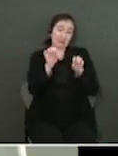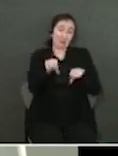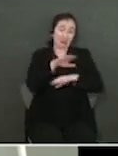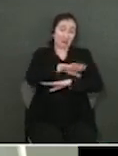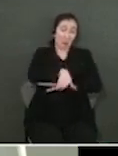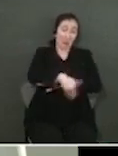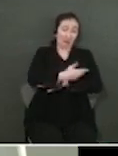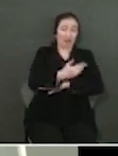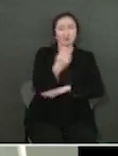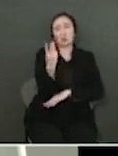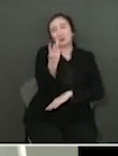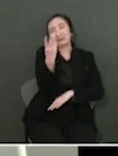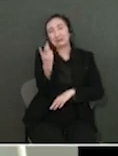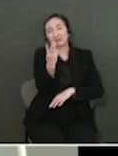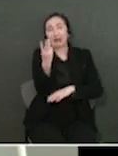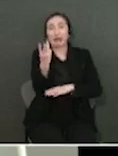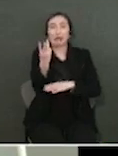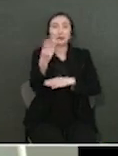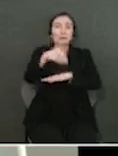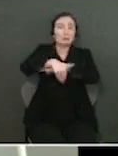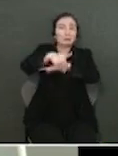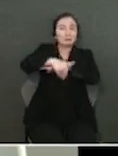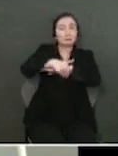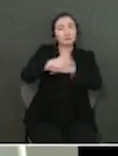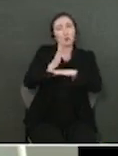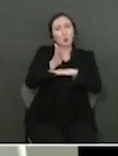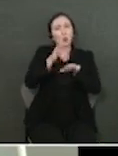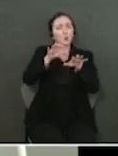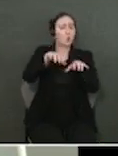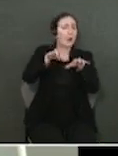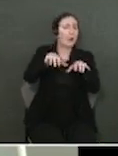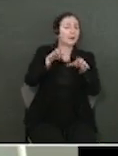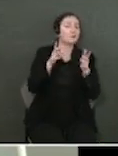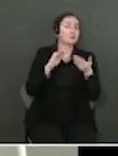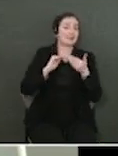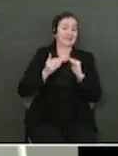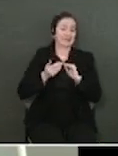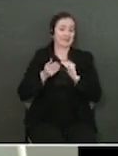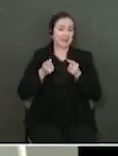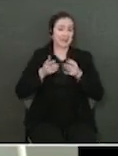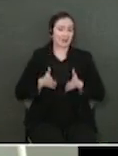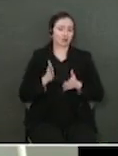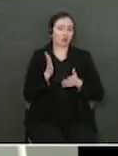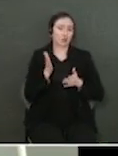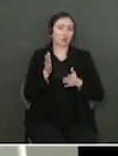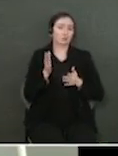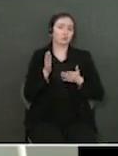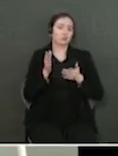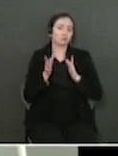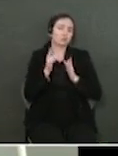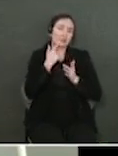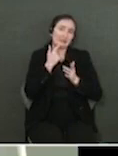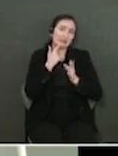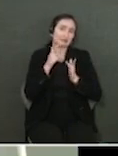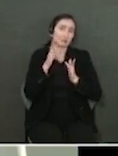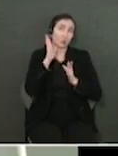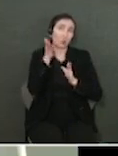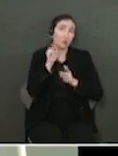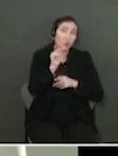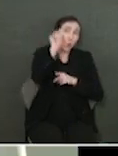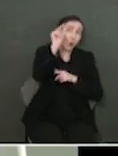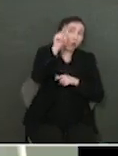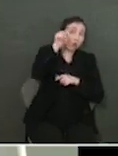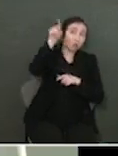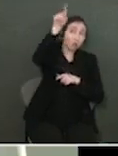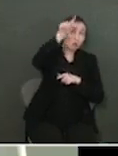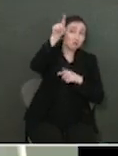on Wednesday, it's going to rain. City manager just mentioned that it's going to be north of here, but we are looking at it. And